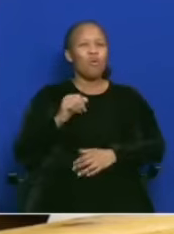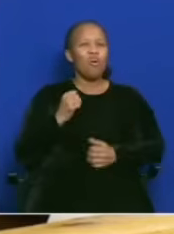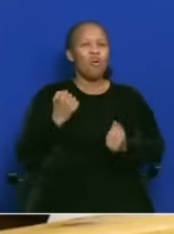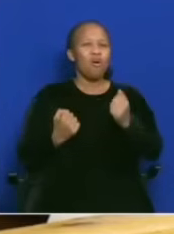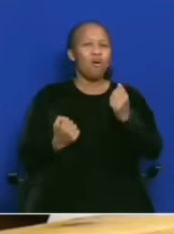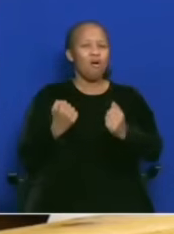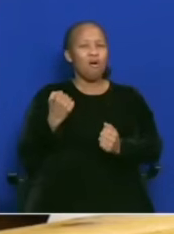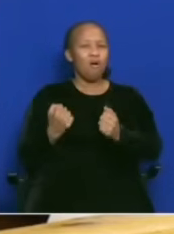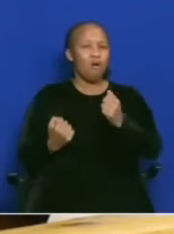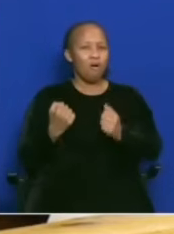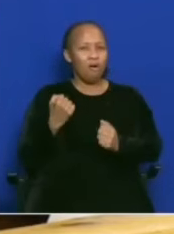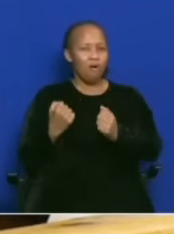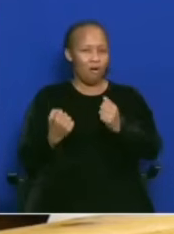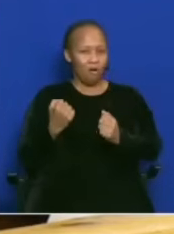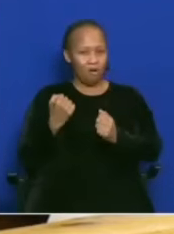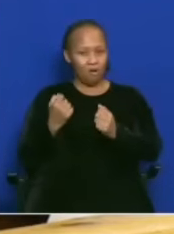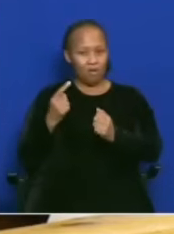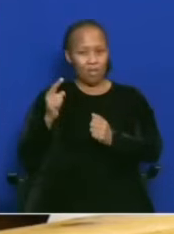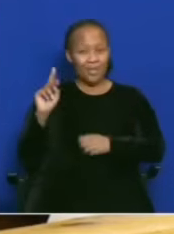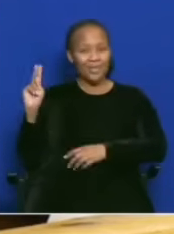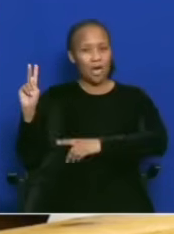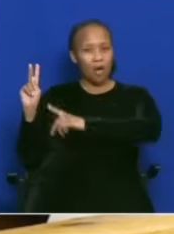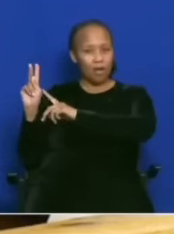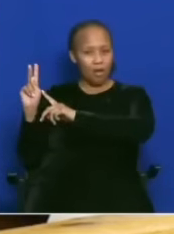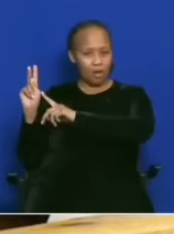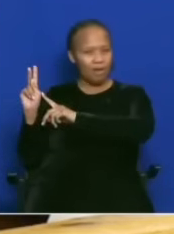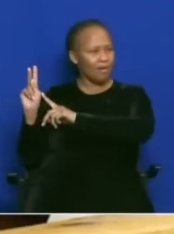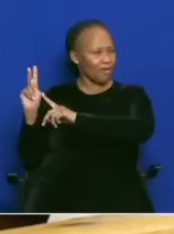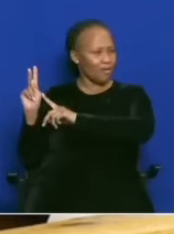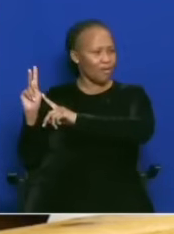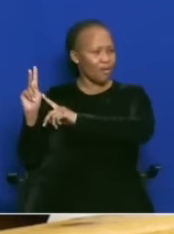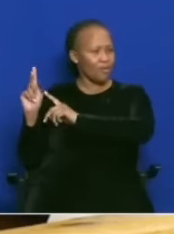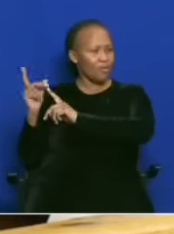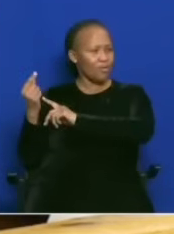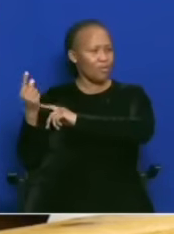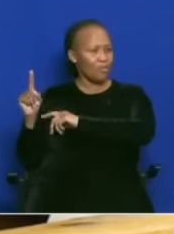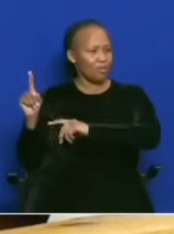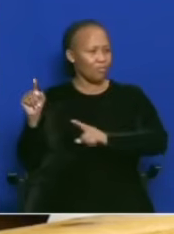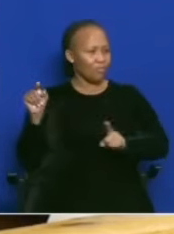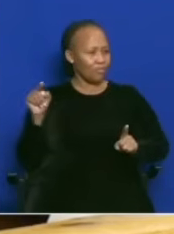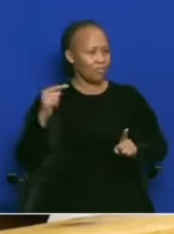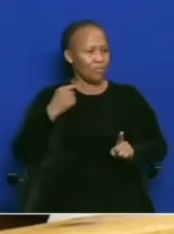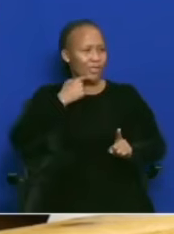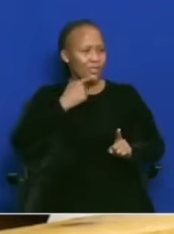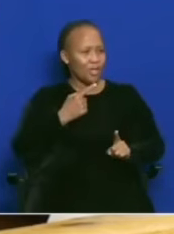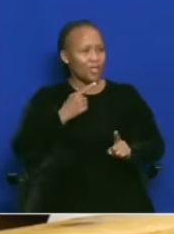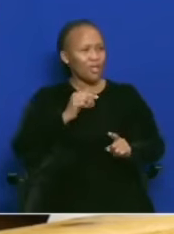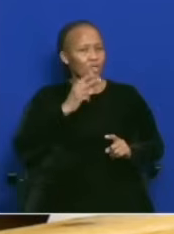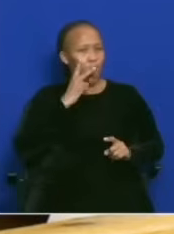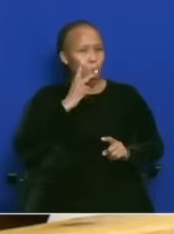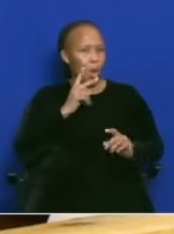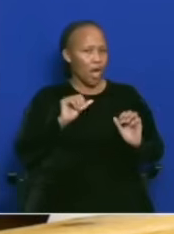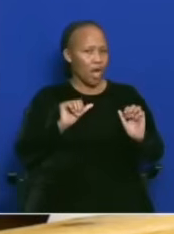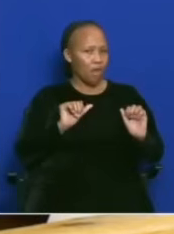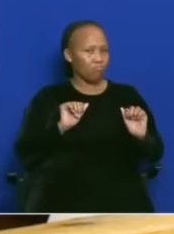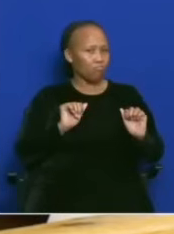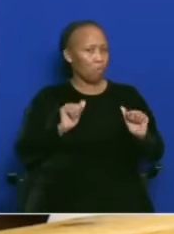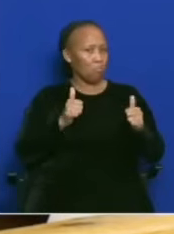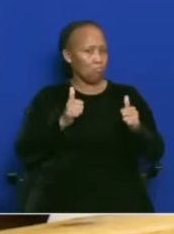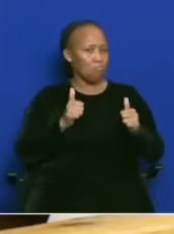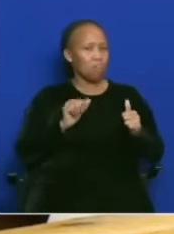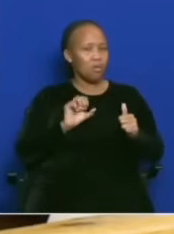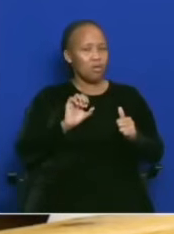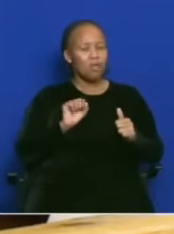says to Mr. Valley, it's looking sharp. He says, thank you, bro, it's looking